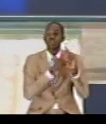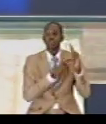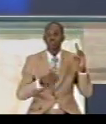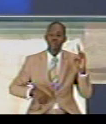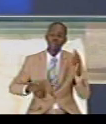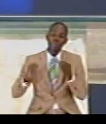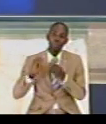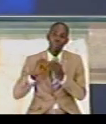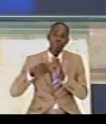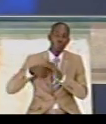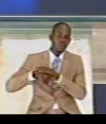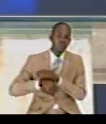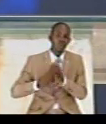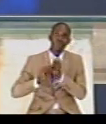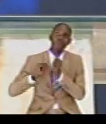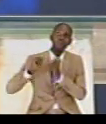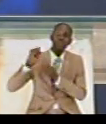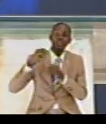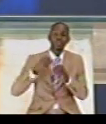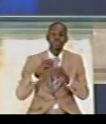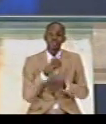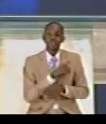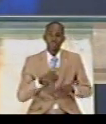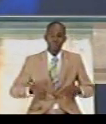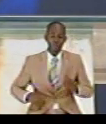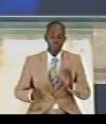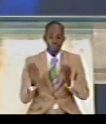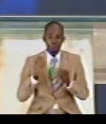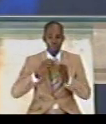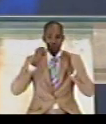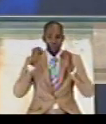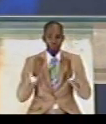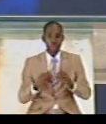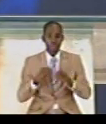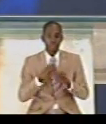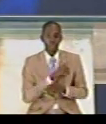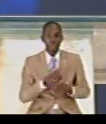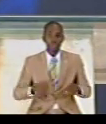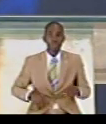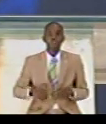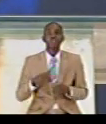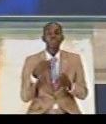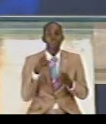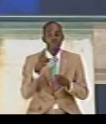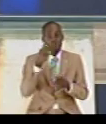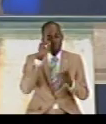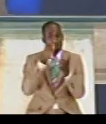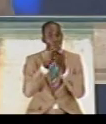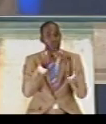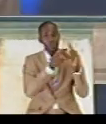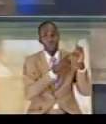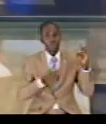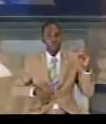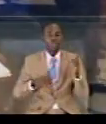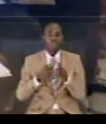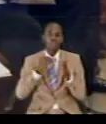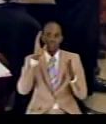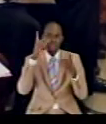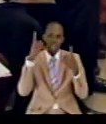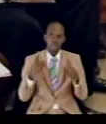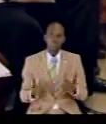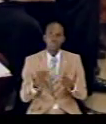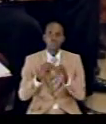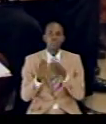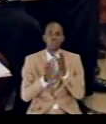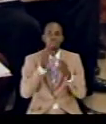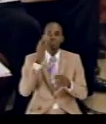Lord, stronger in the Lord. You are trusting the Lord. It will happen. It will happen in Jesus' name.